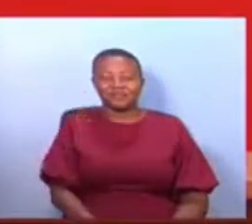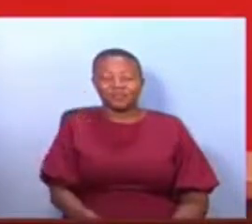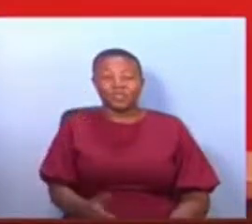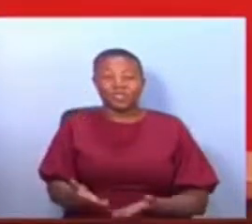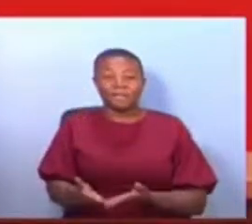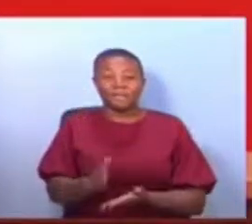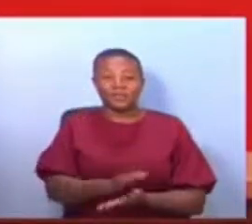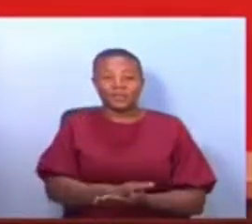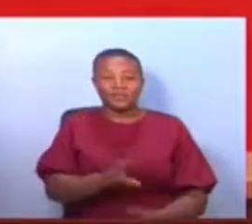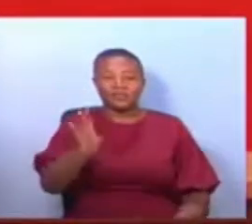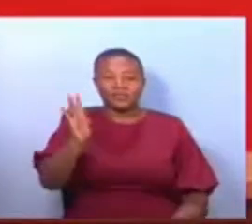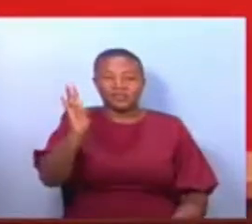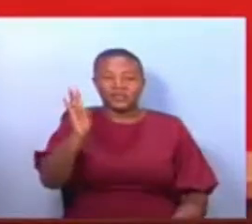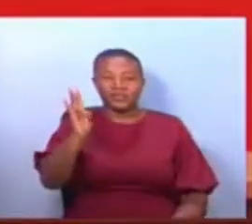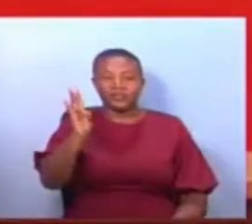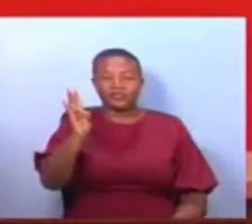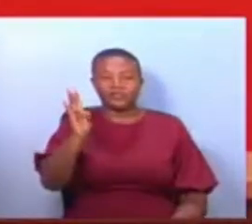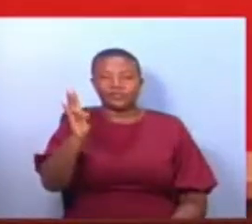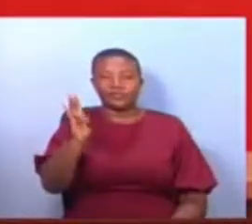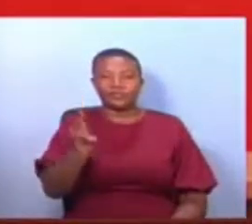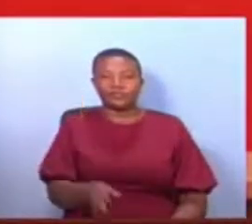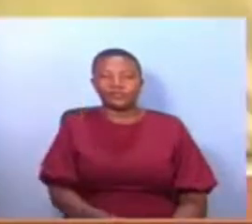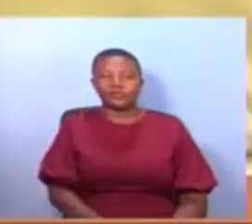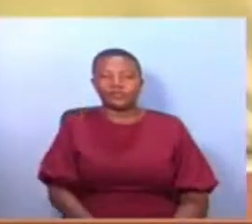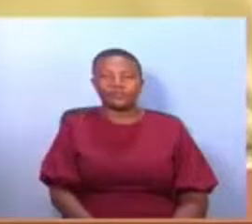Page 7.